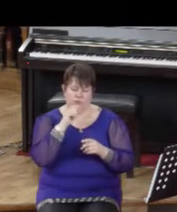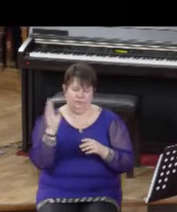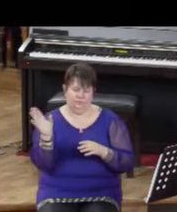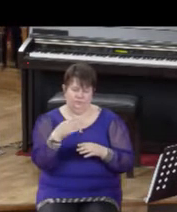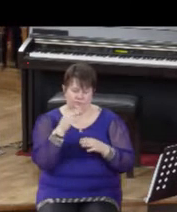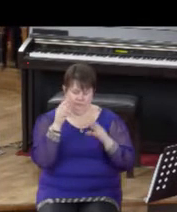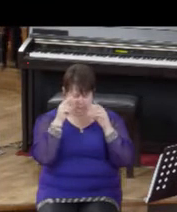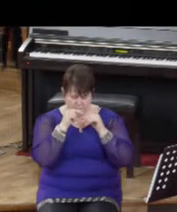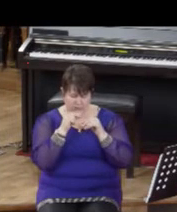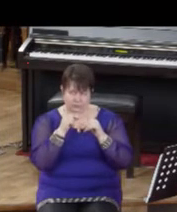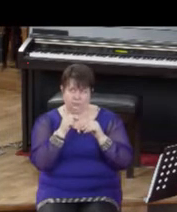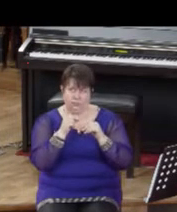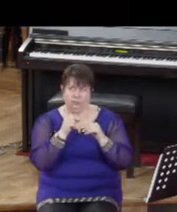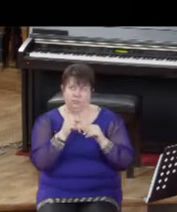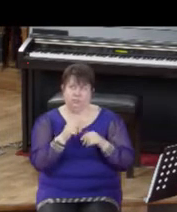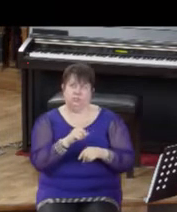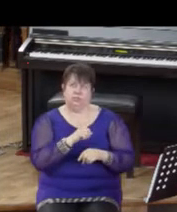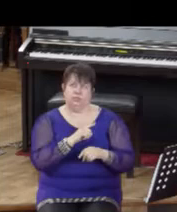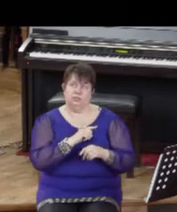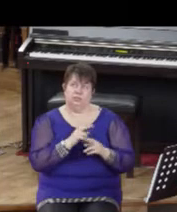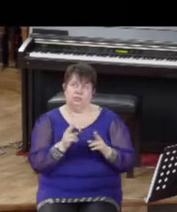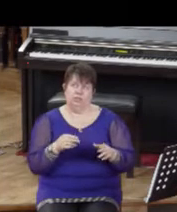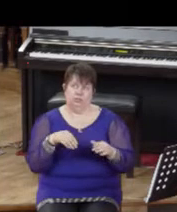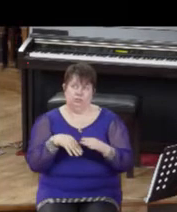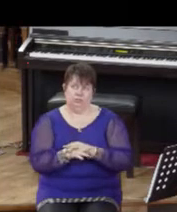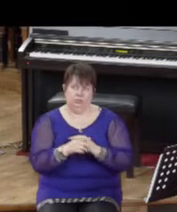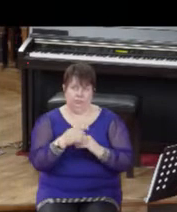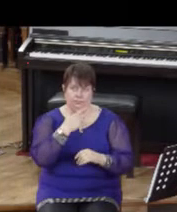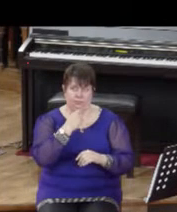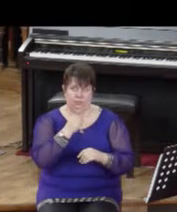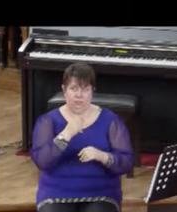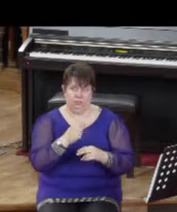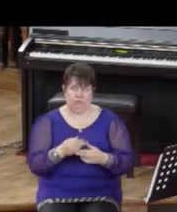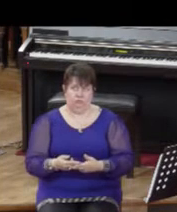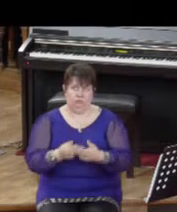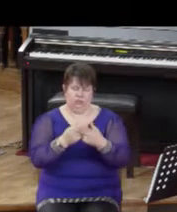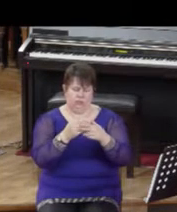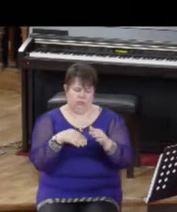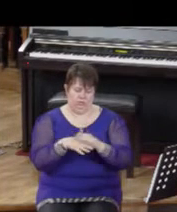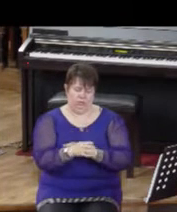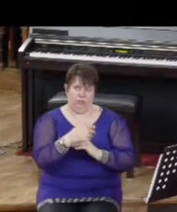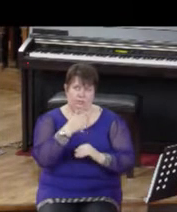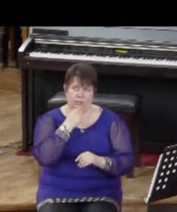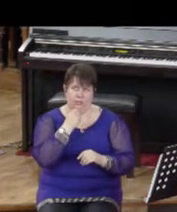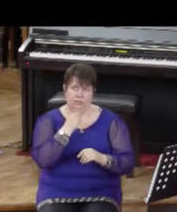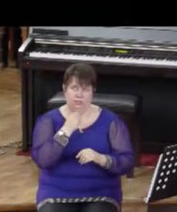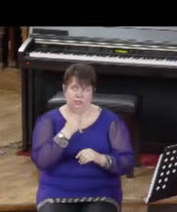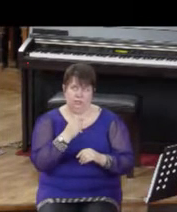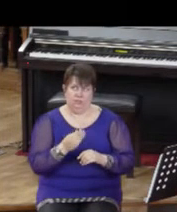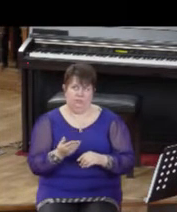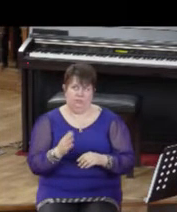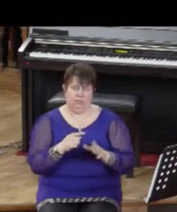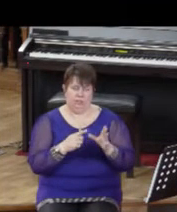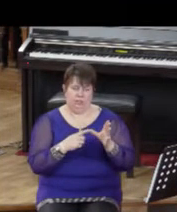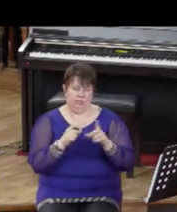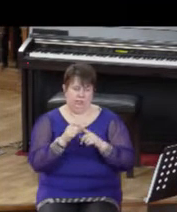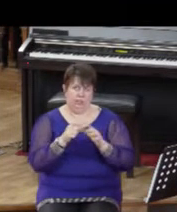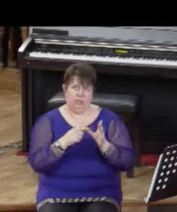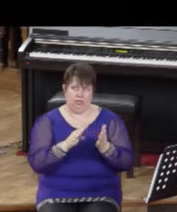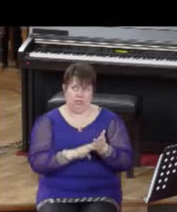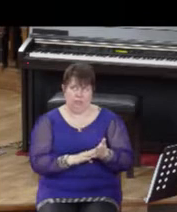For since death came through a man, the resurrection of the dead comes also through a man. as in Adam all